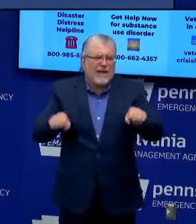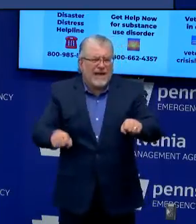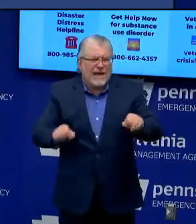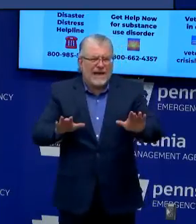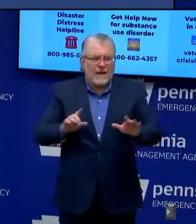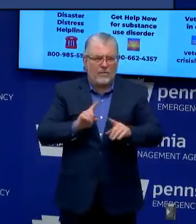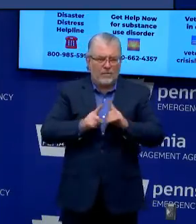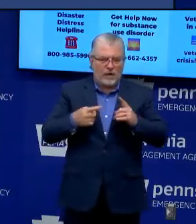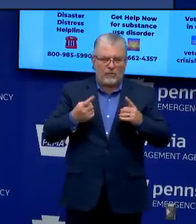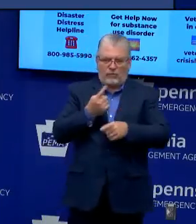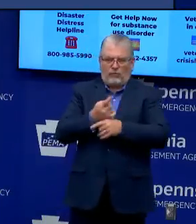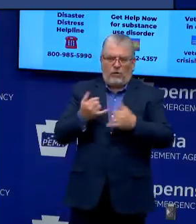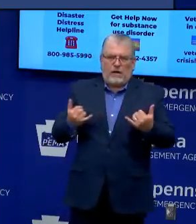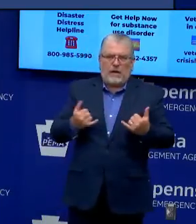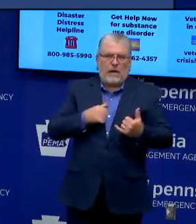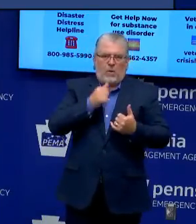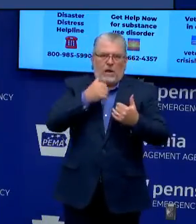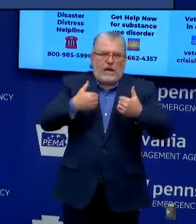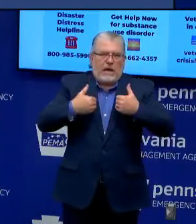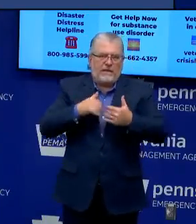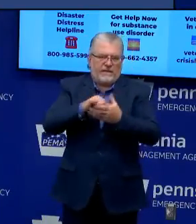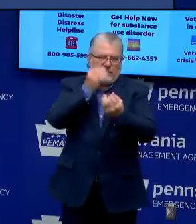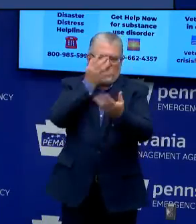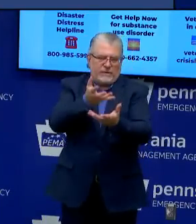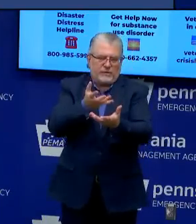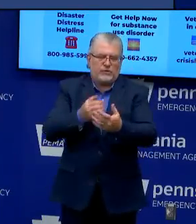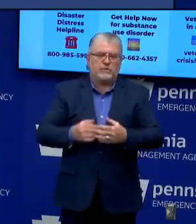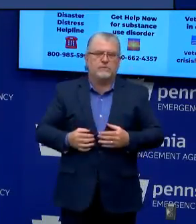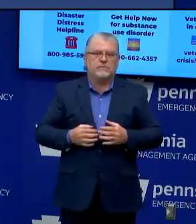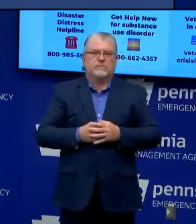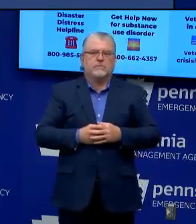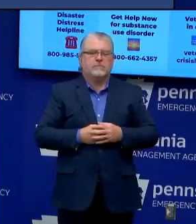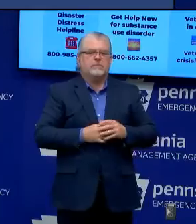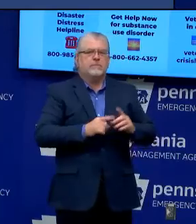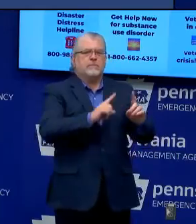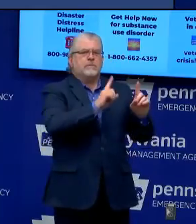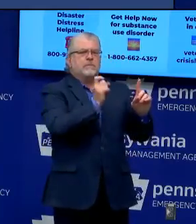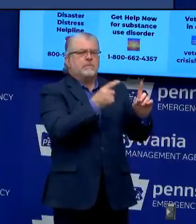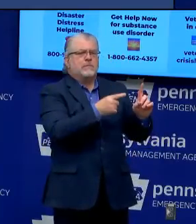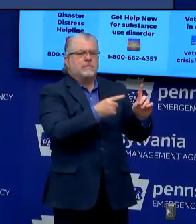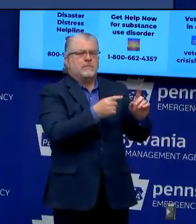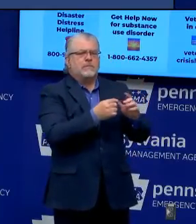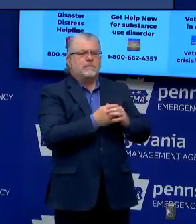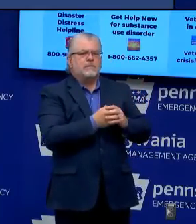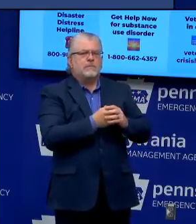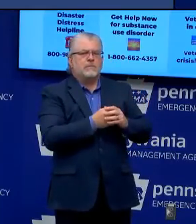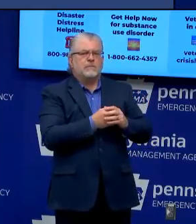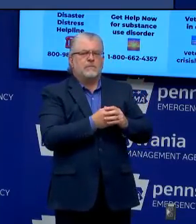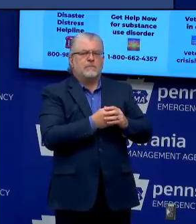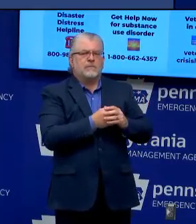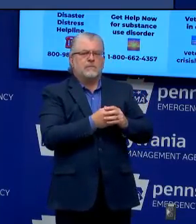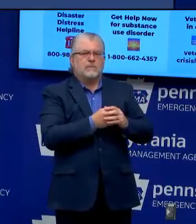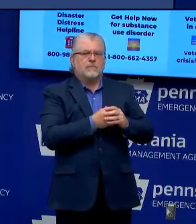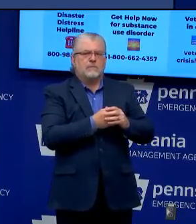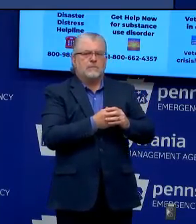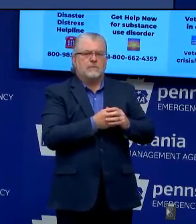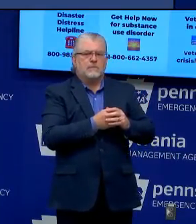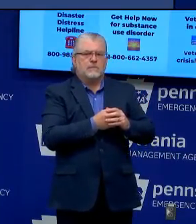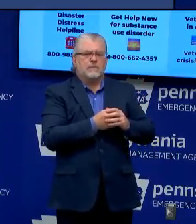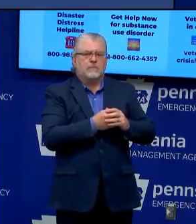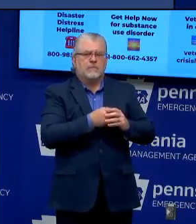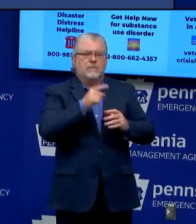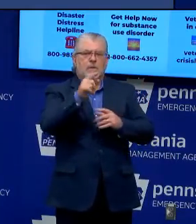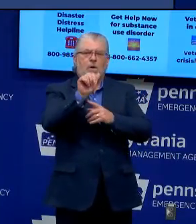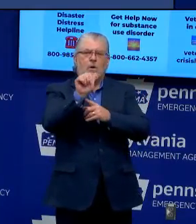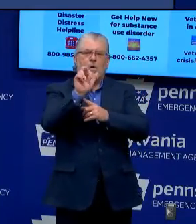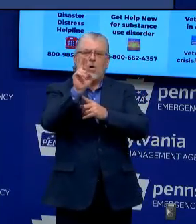data. This question is from WTAE. The Armstrong County Commissioners issued a formal request today to the governor's office to